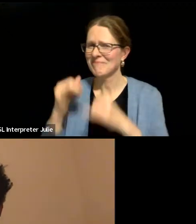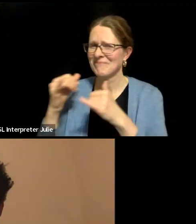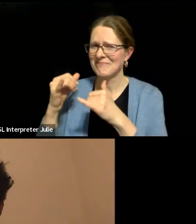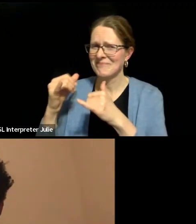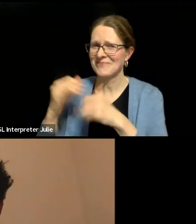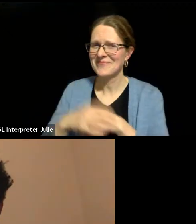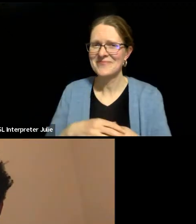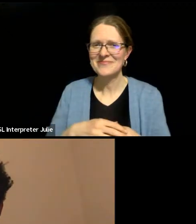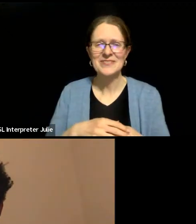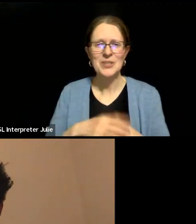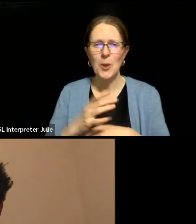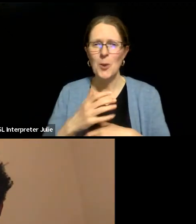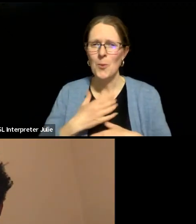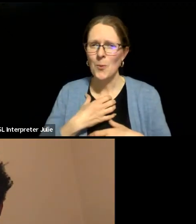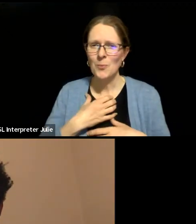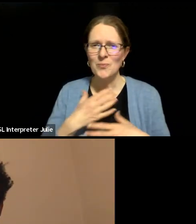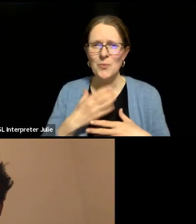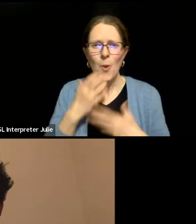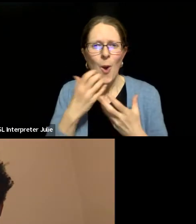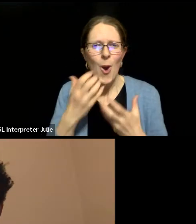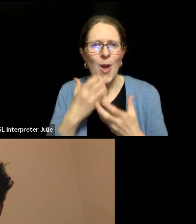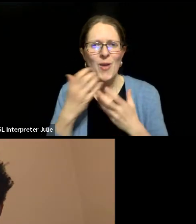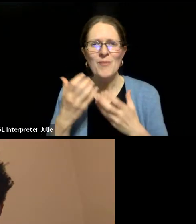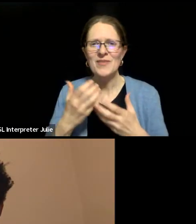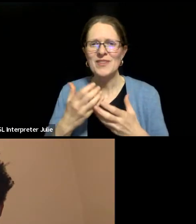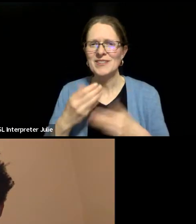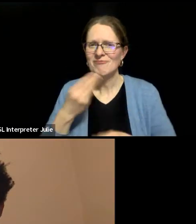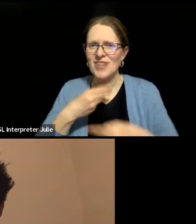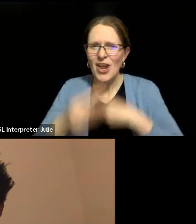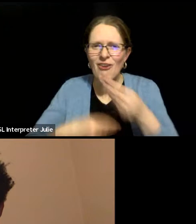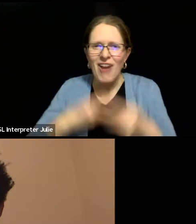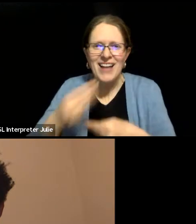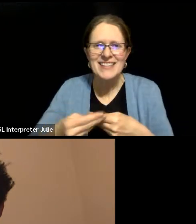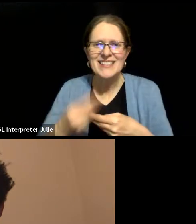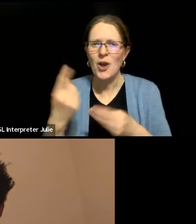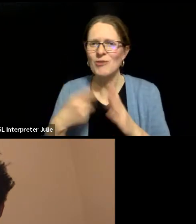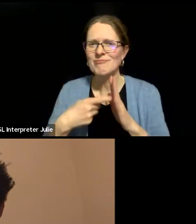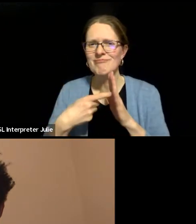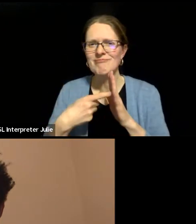Your warmth and generosity always shows through in everything you do.